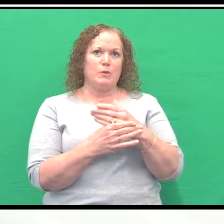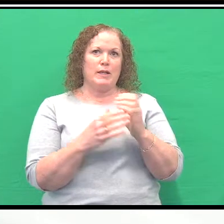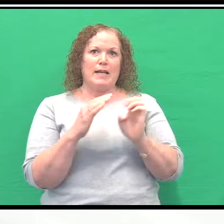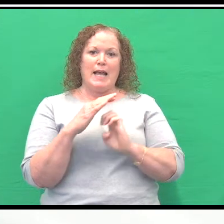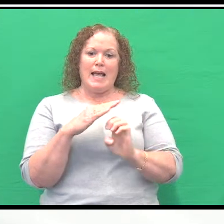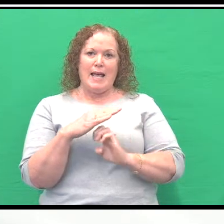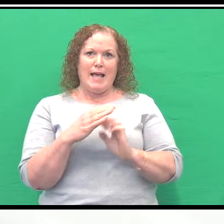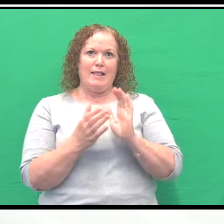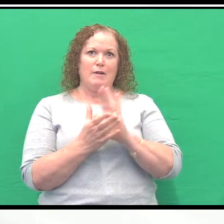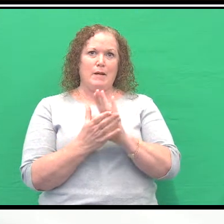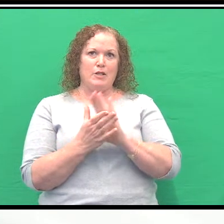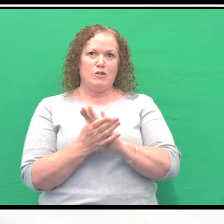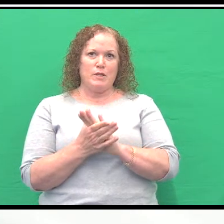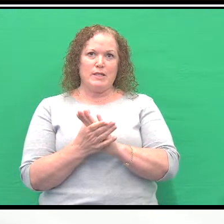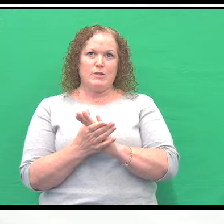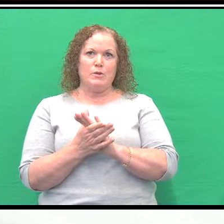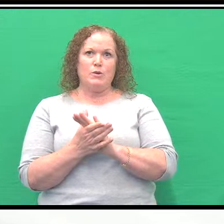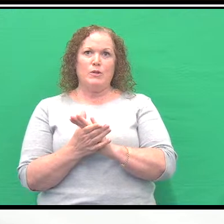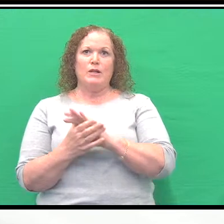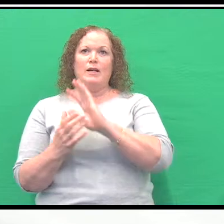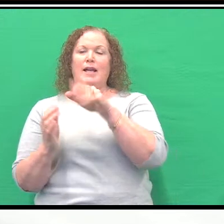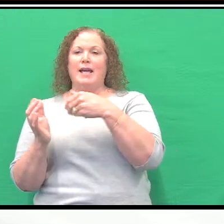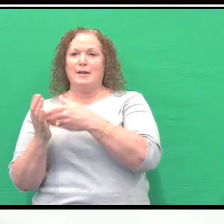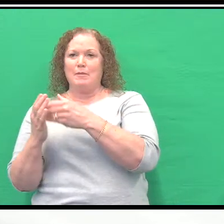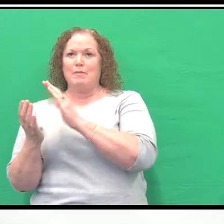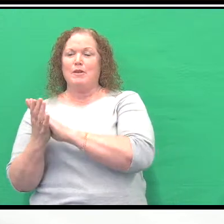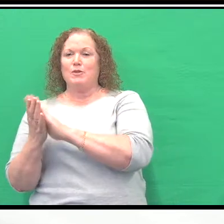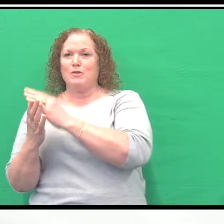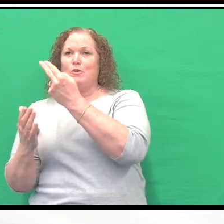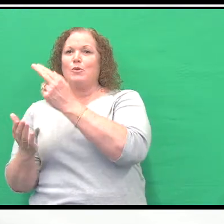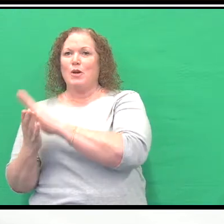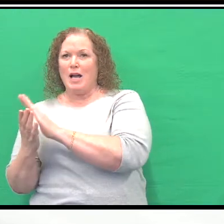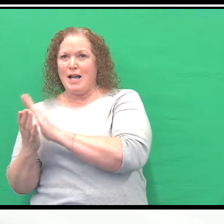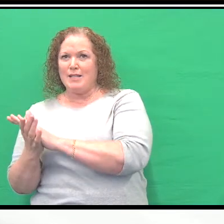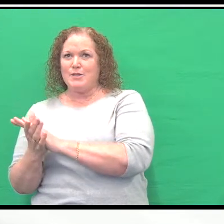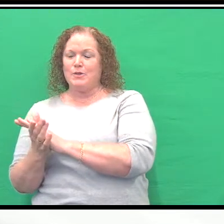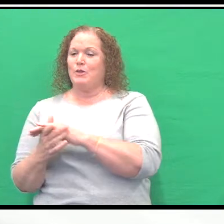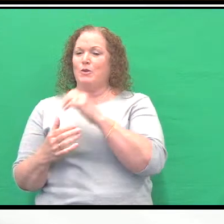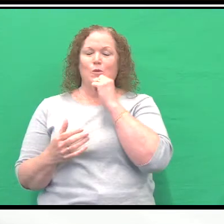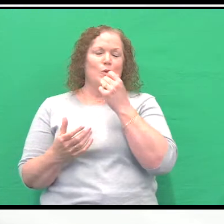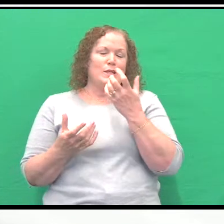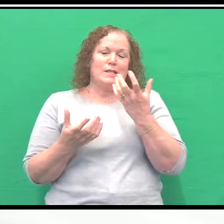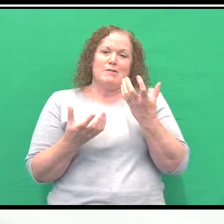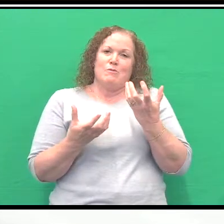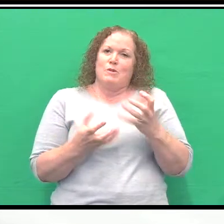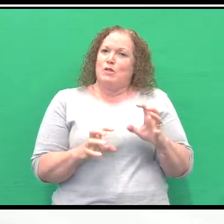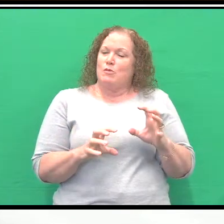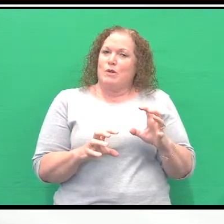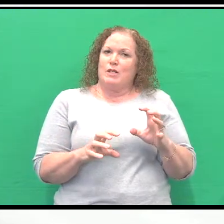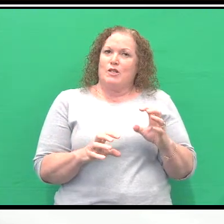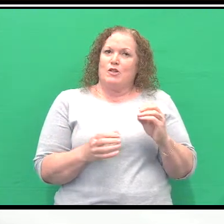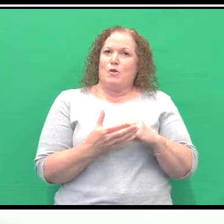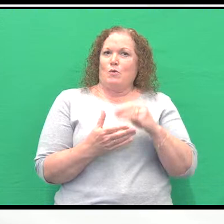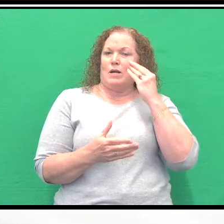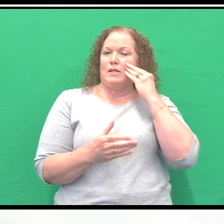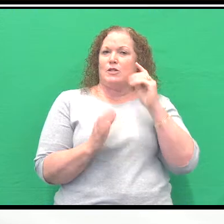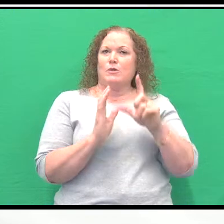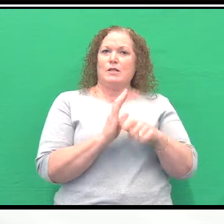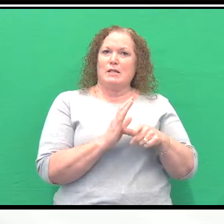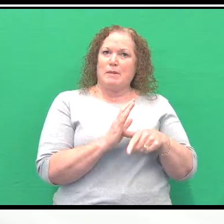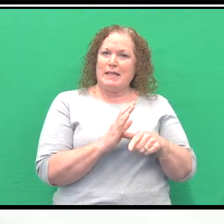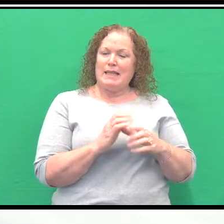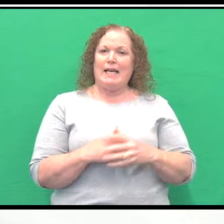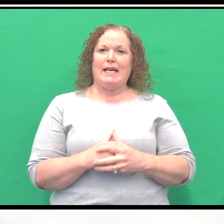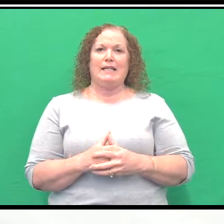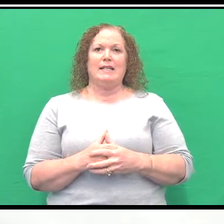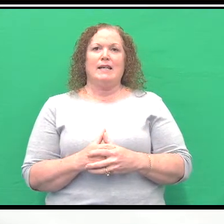to double up some of the routes or that students would be tardy due to that situation. And we also really want to highlight